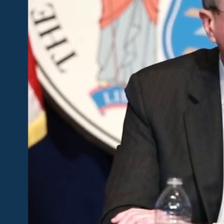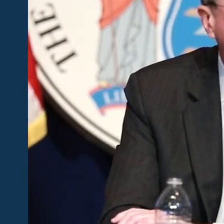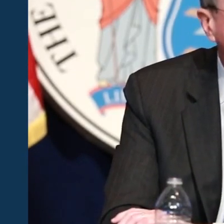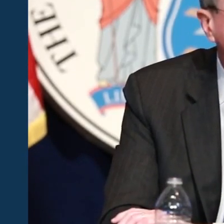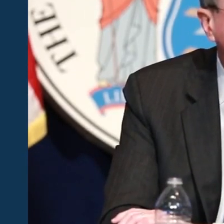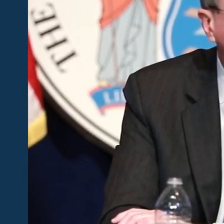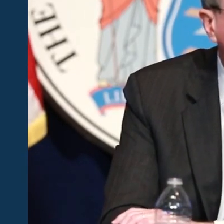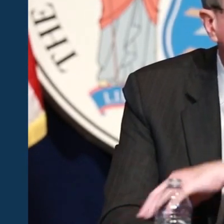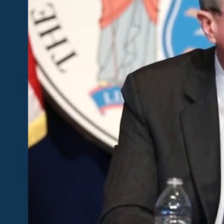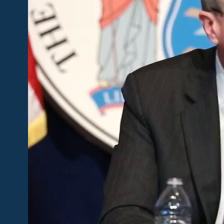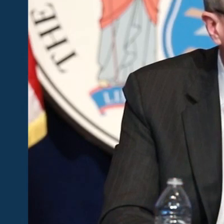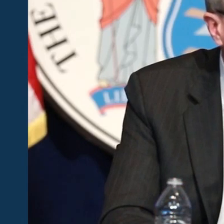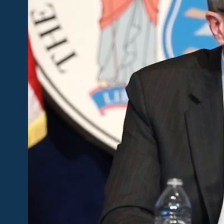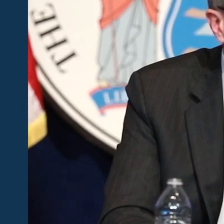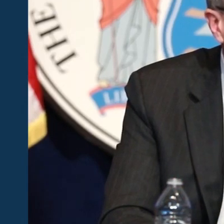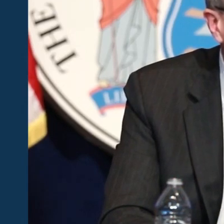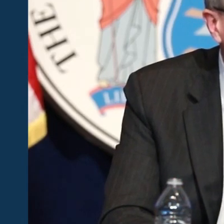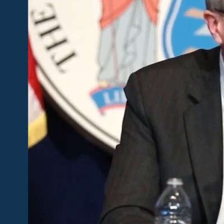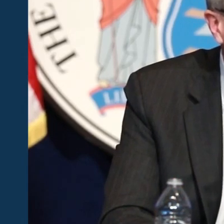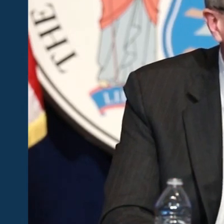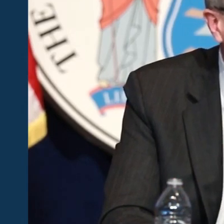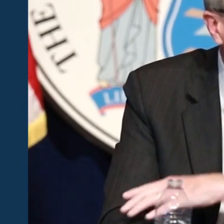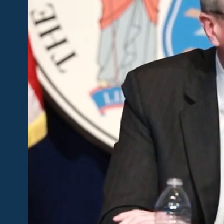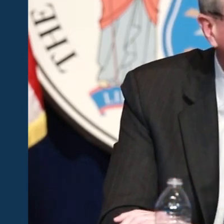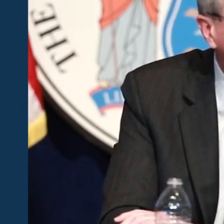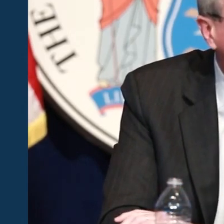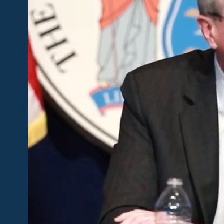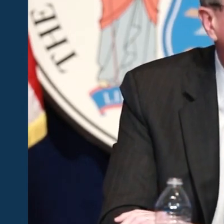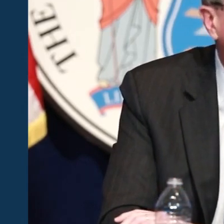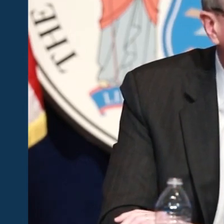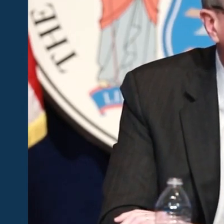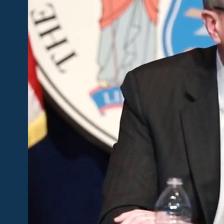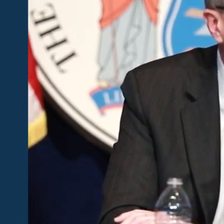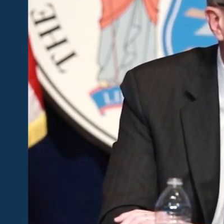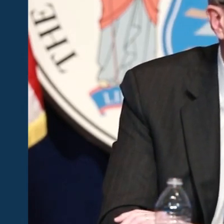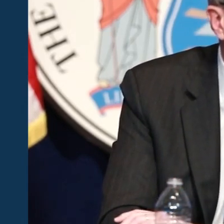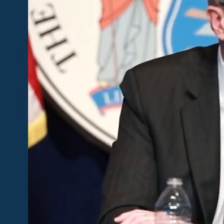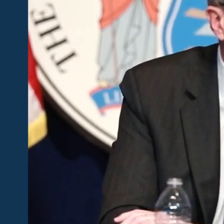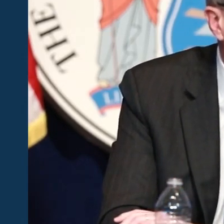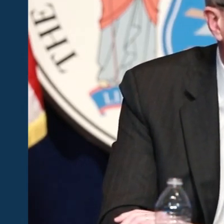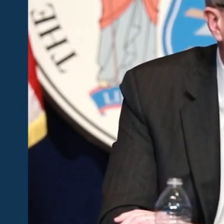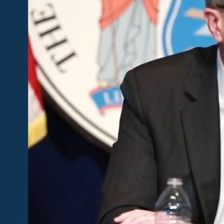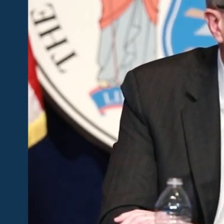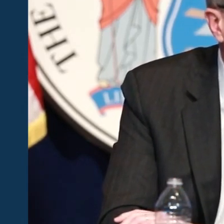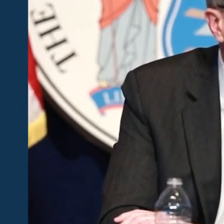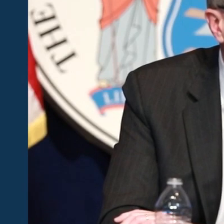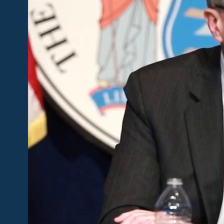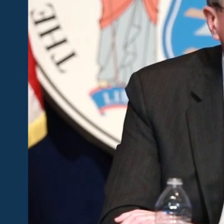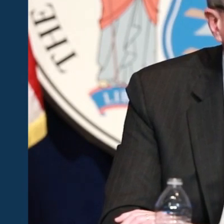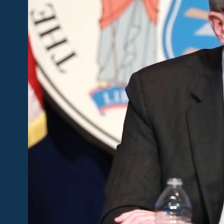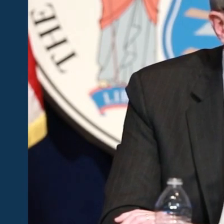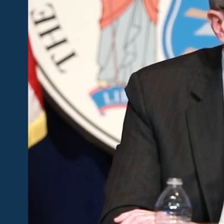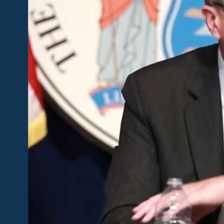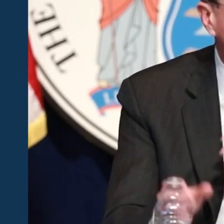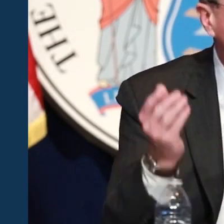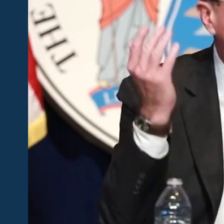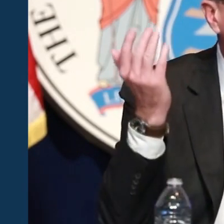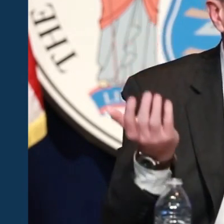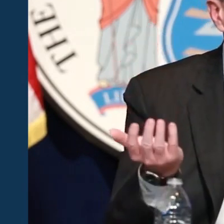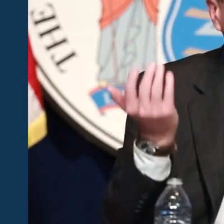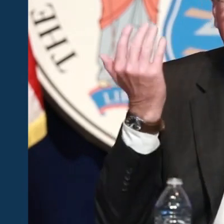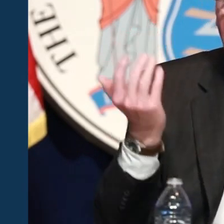a lot of bills, as Paramel alluded to at the end of the week, that underpin the executive actions that we've already taken. Somebody asked